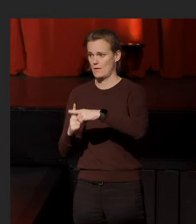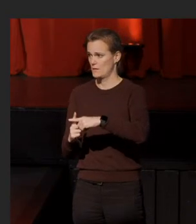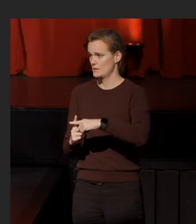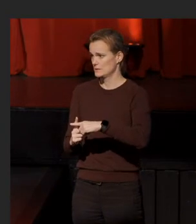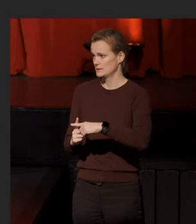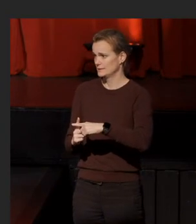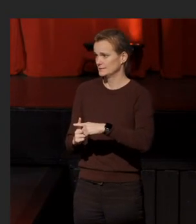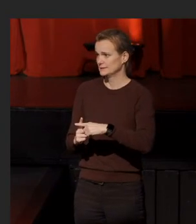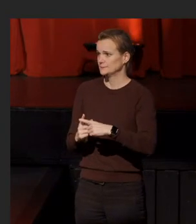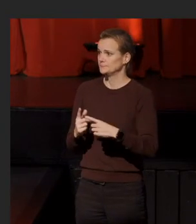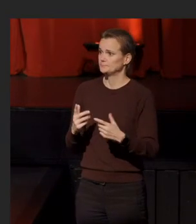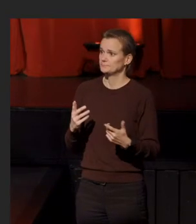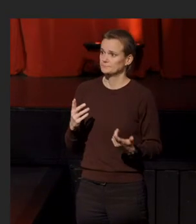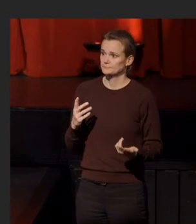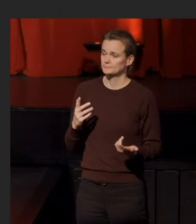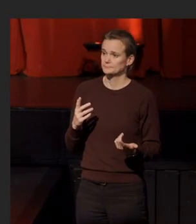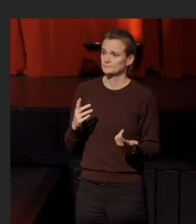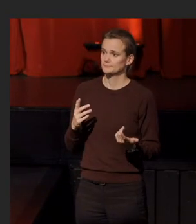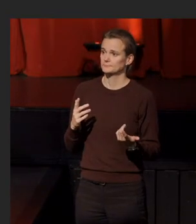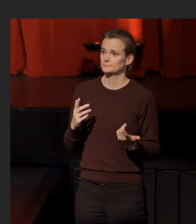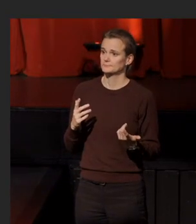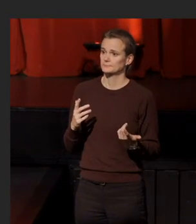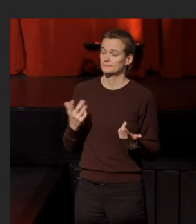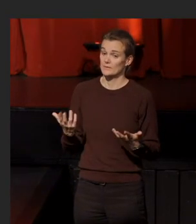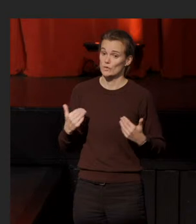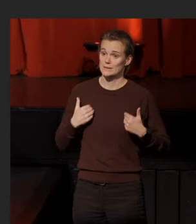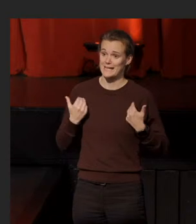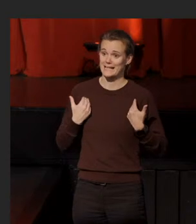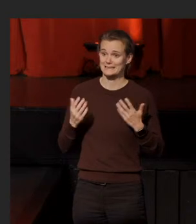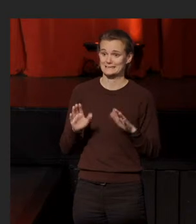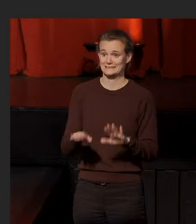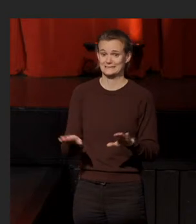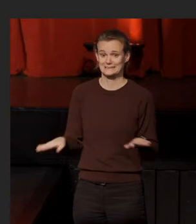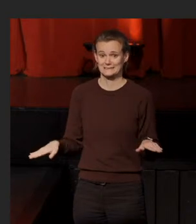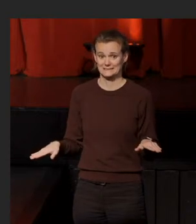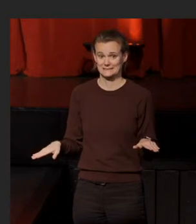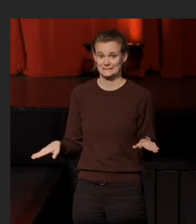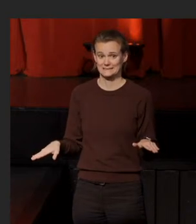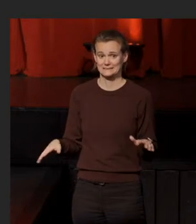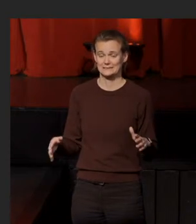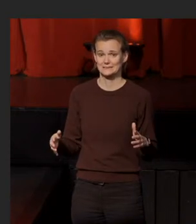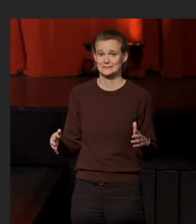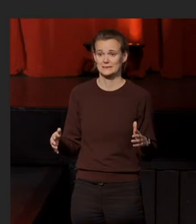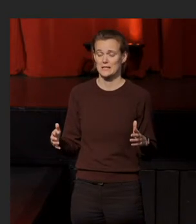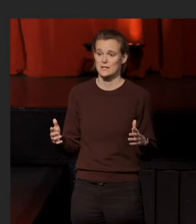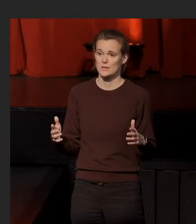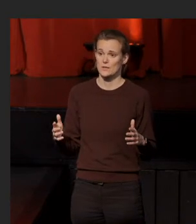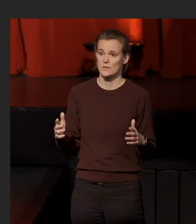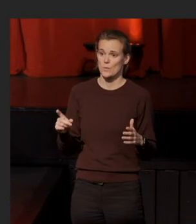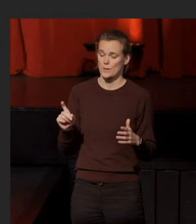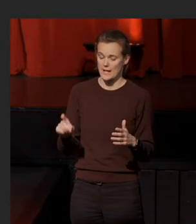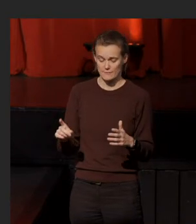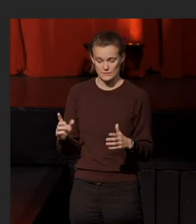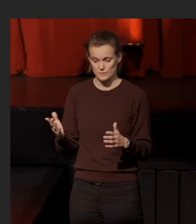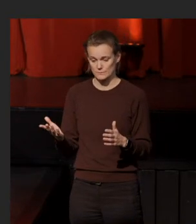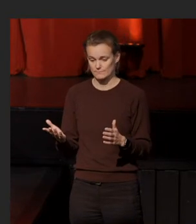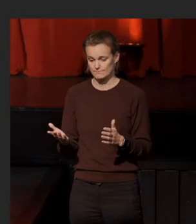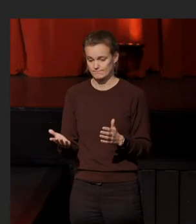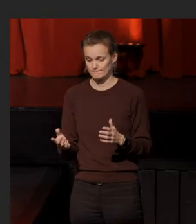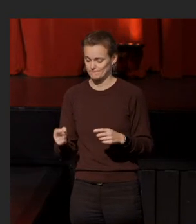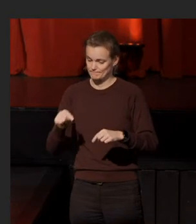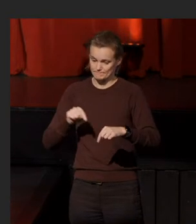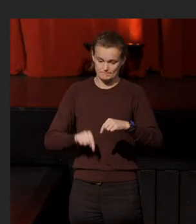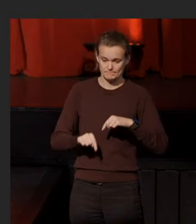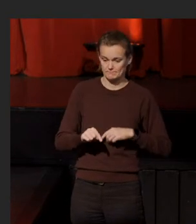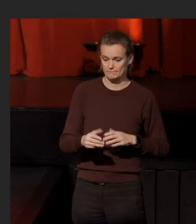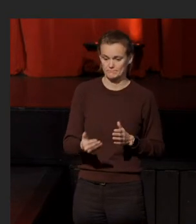I really do think when it comes to younger generations, we need to get back to some basics. And, you know, I